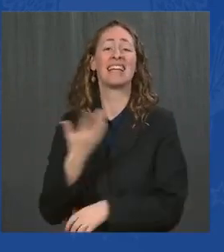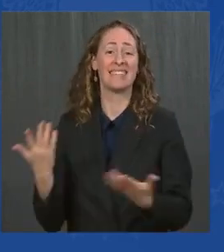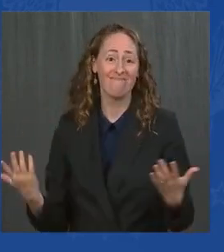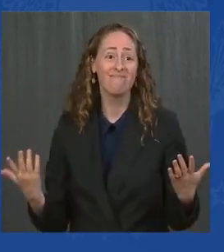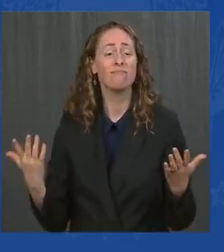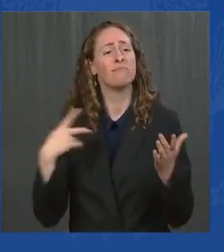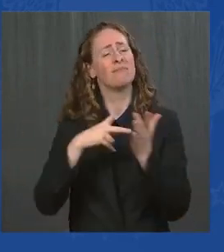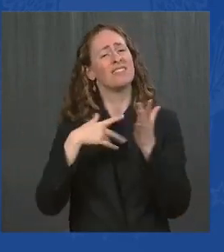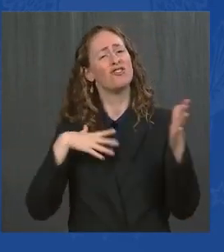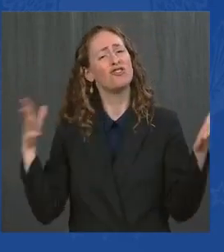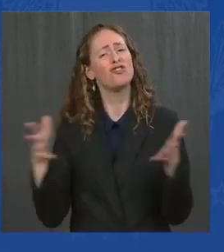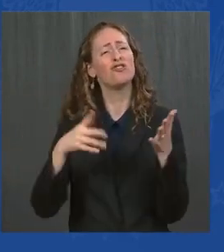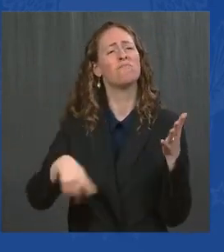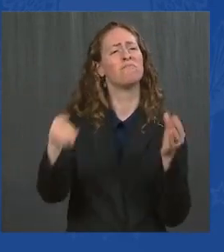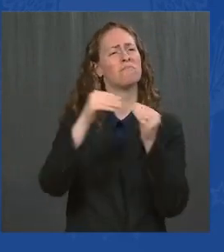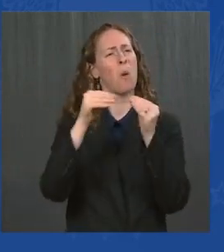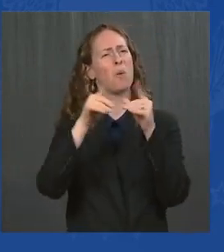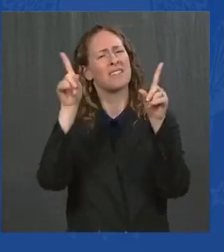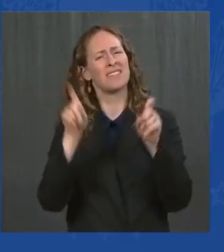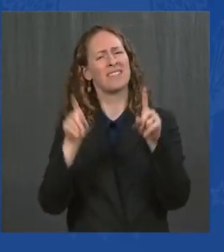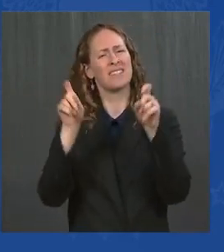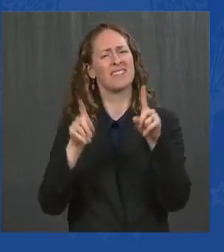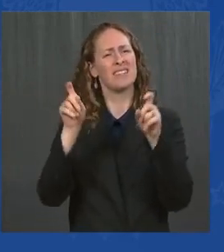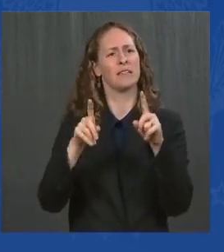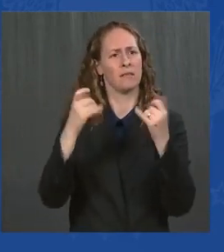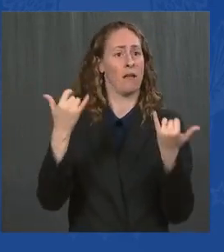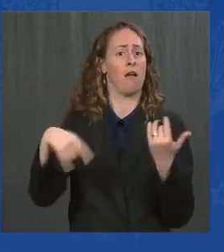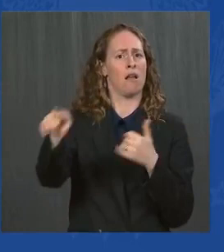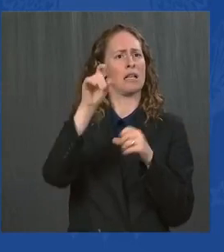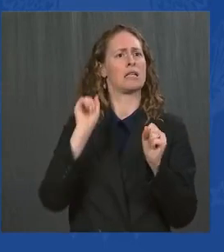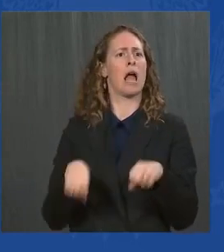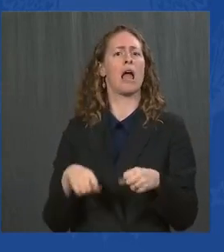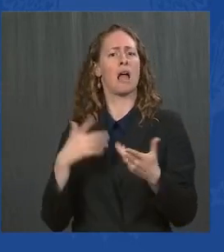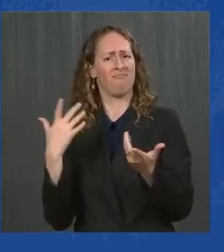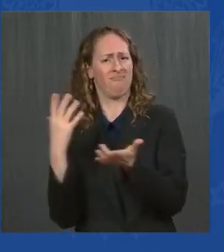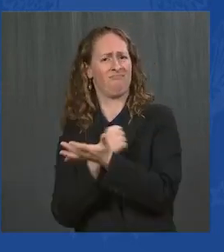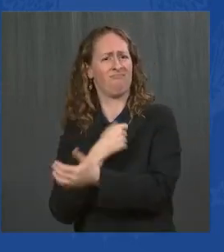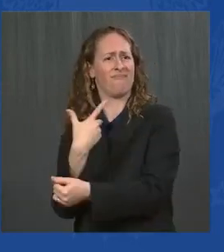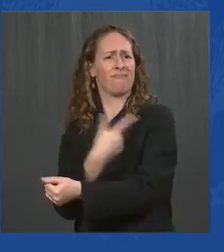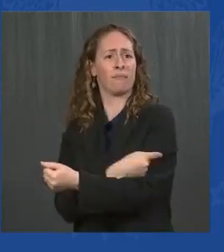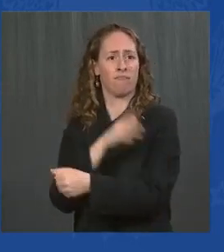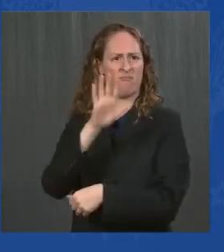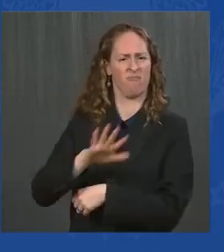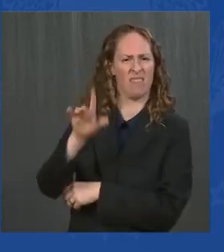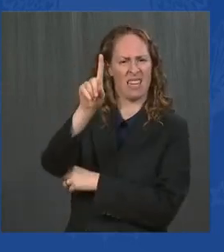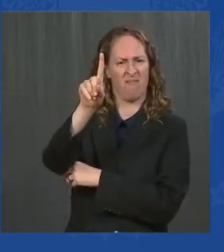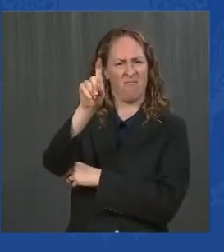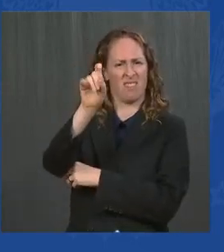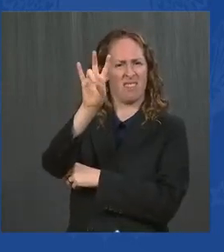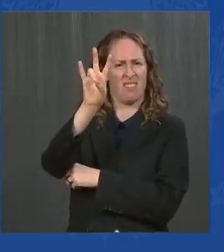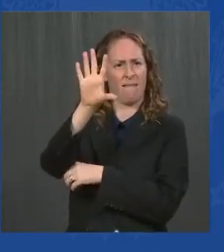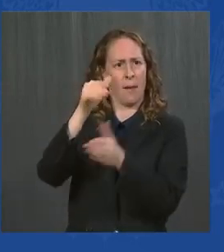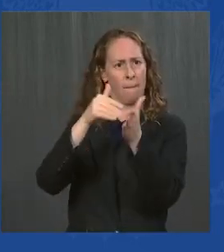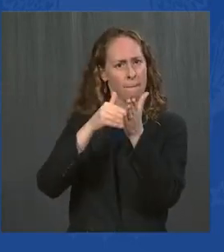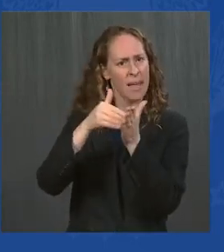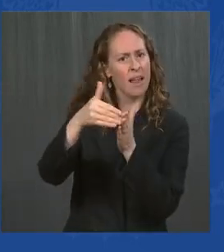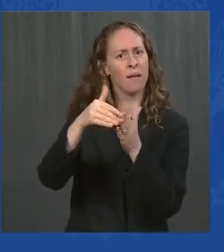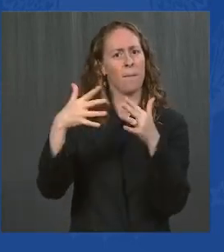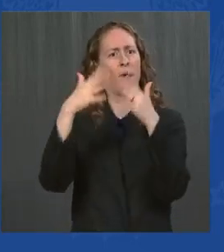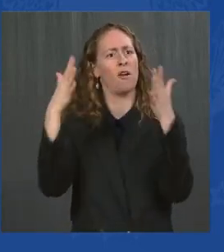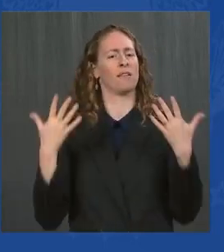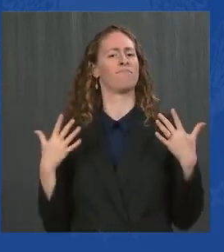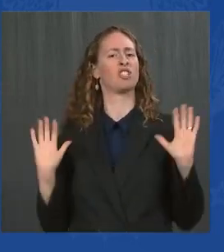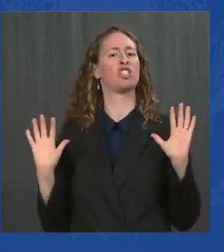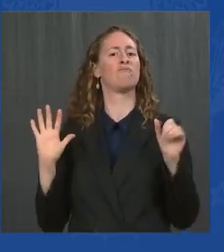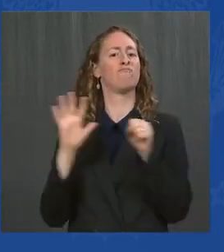every single American, and gotten 175 million Americans fully vaccinated. Still,